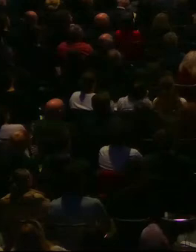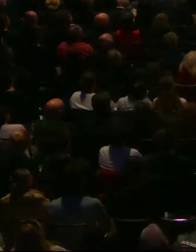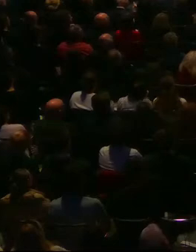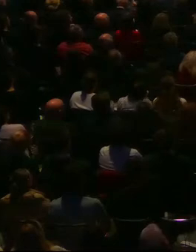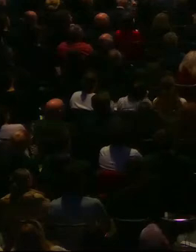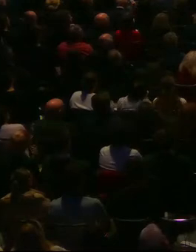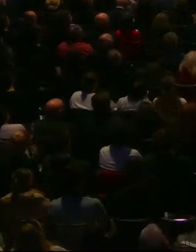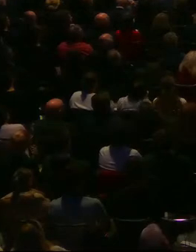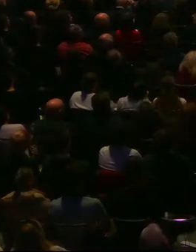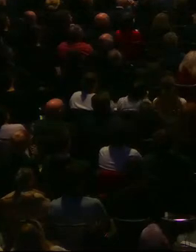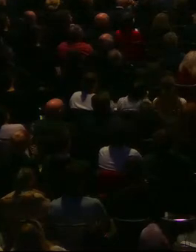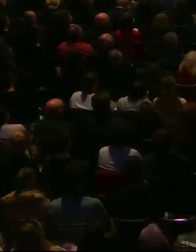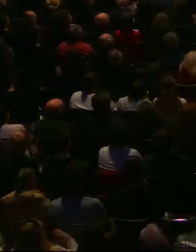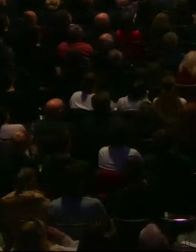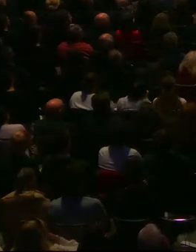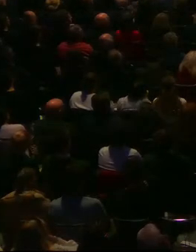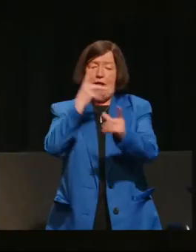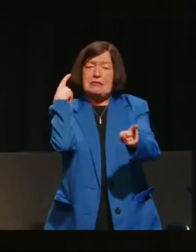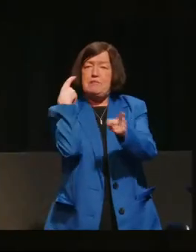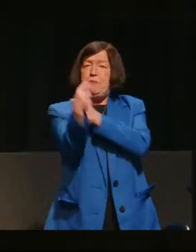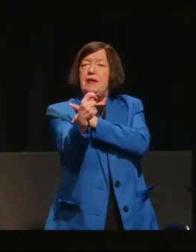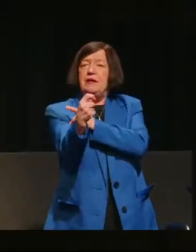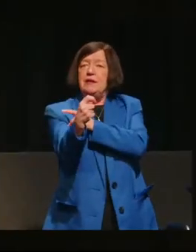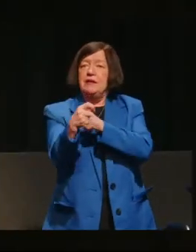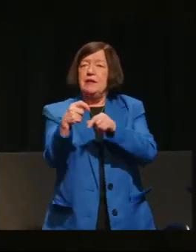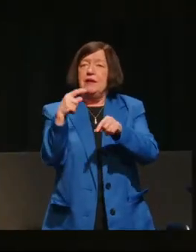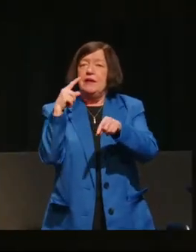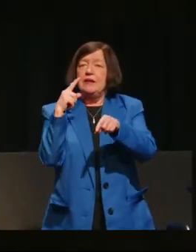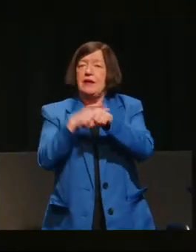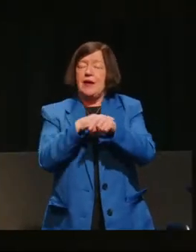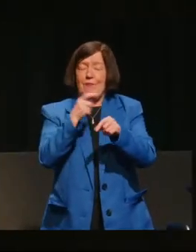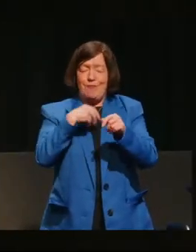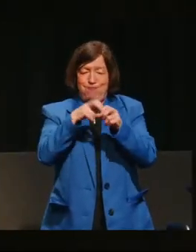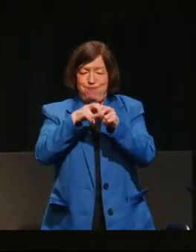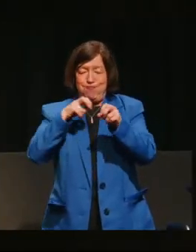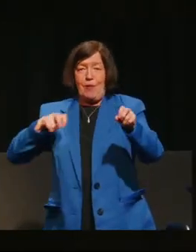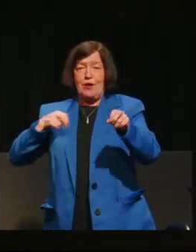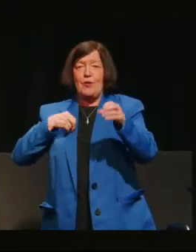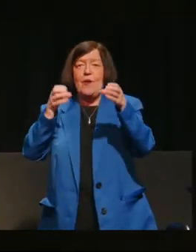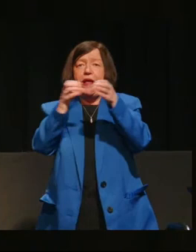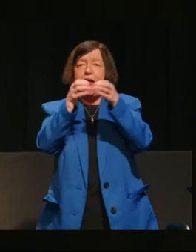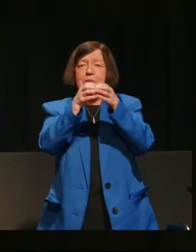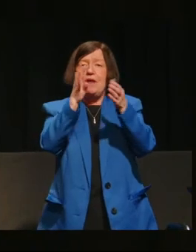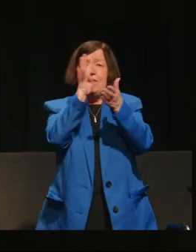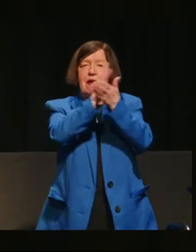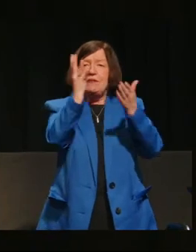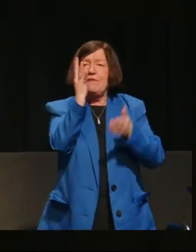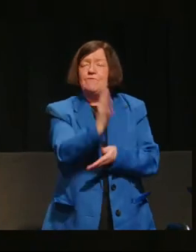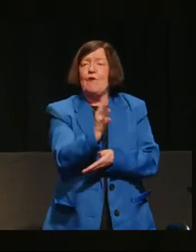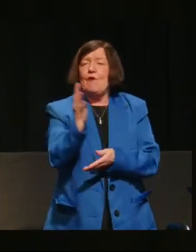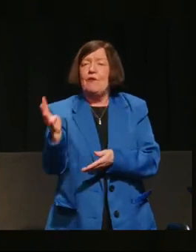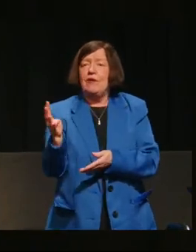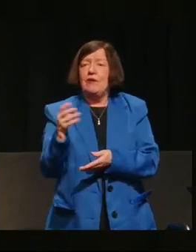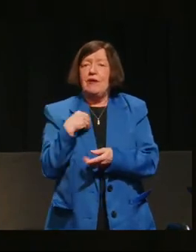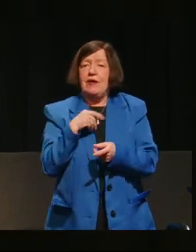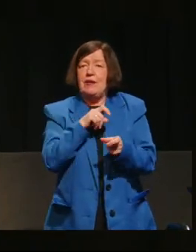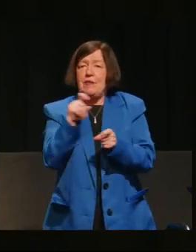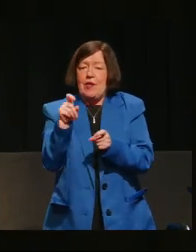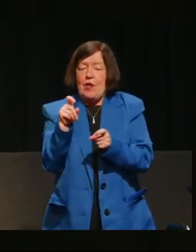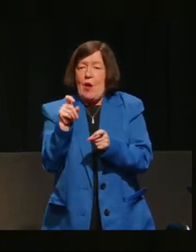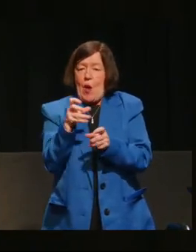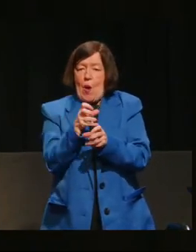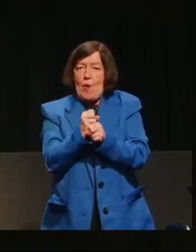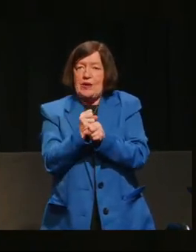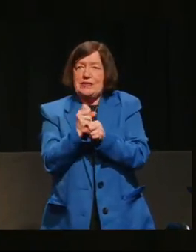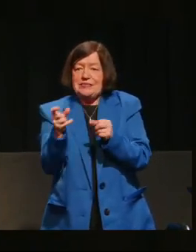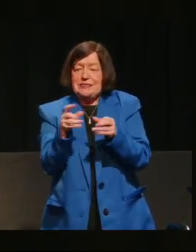With the devastating speed, time has pulled me back to April 1944. I'm still holding the phone